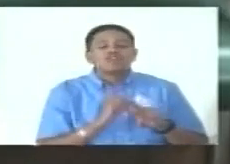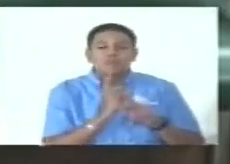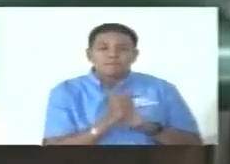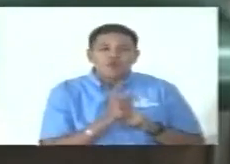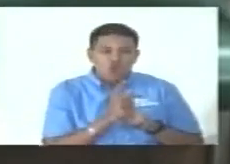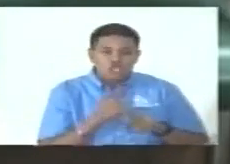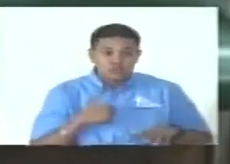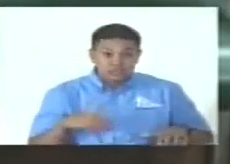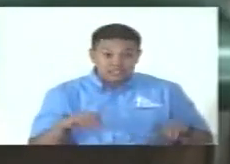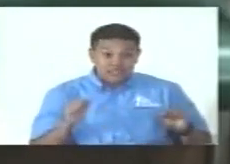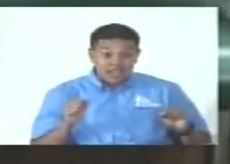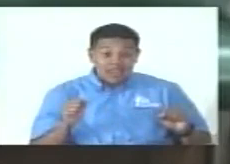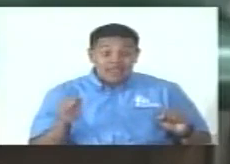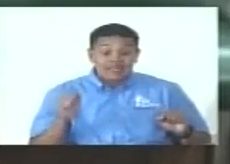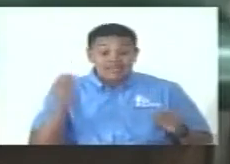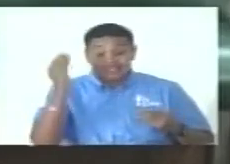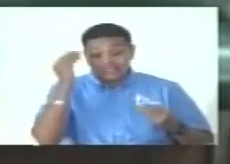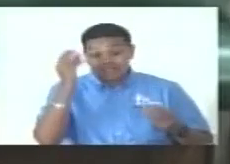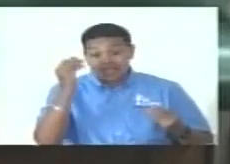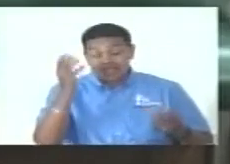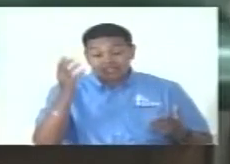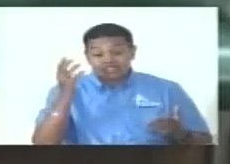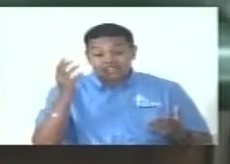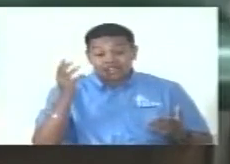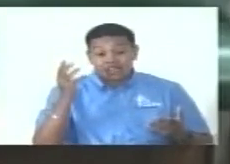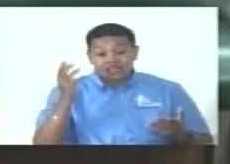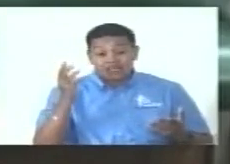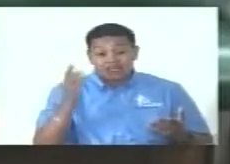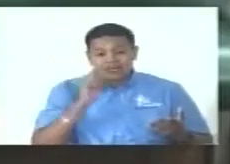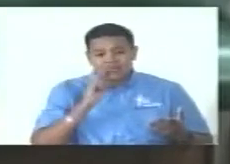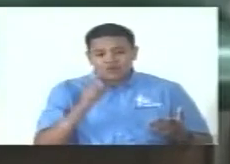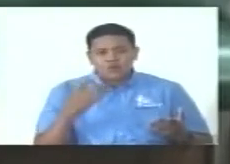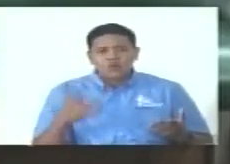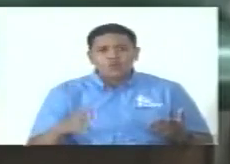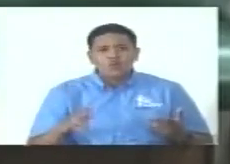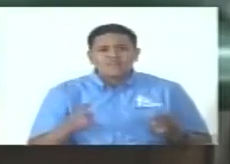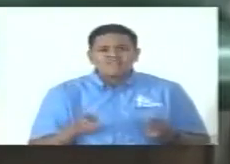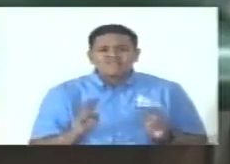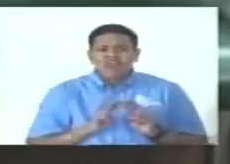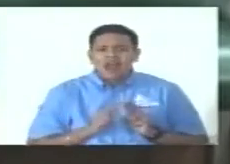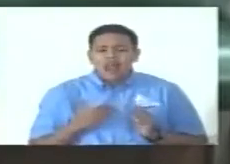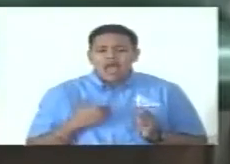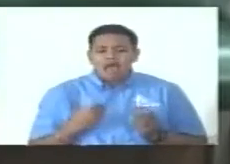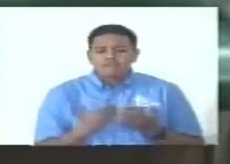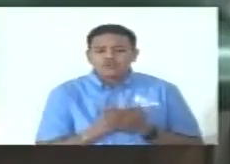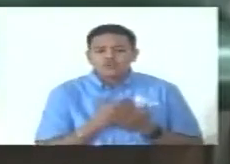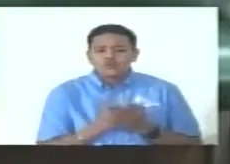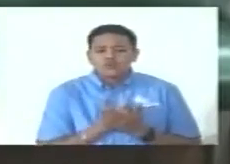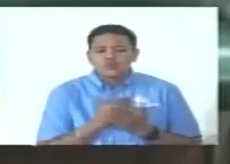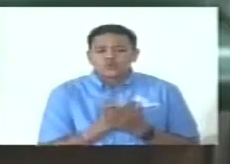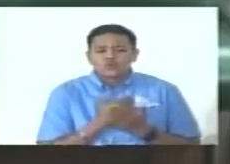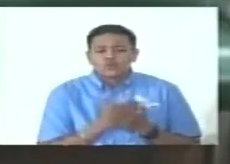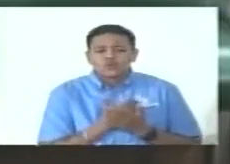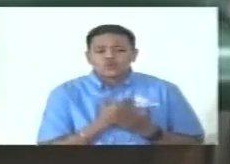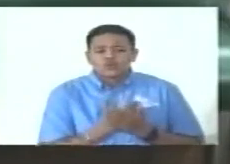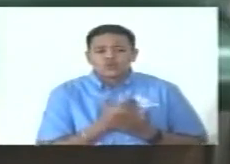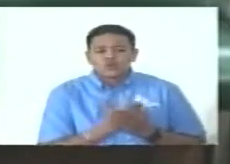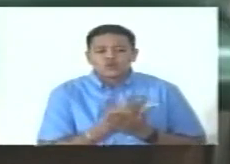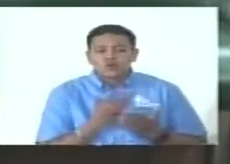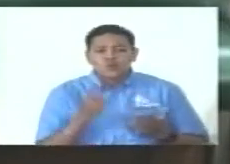taken, data being so valuable, the new gold as people call it,